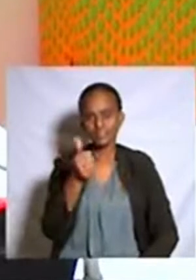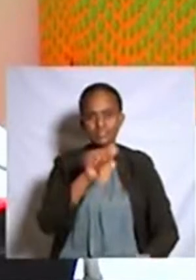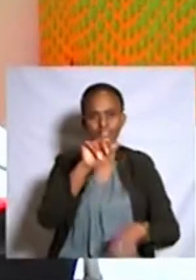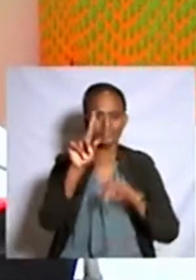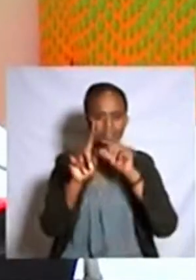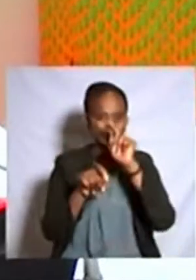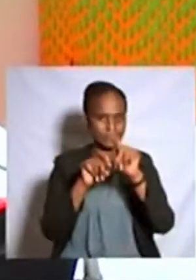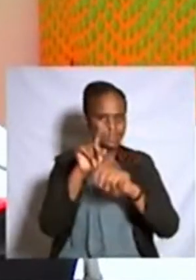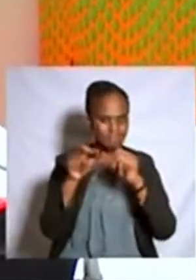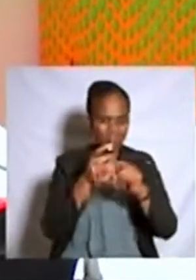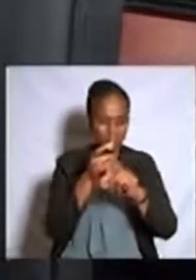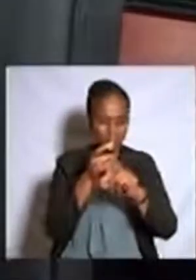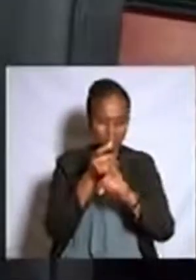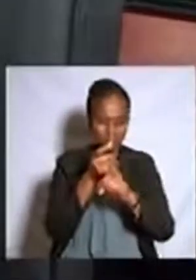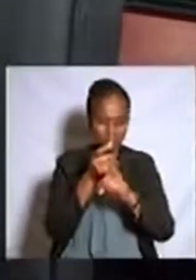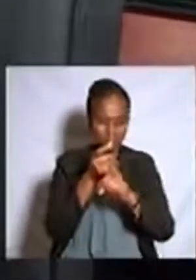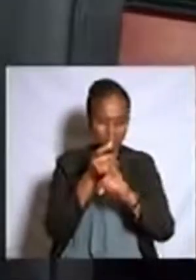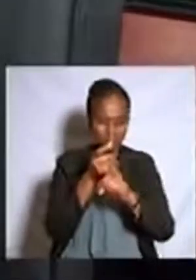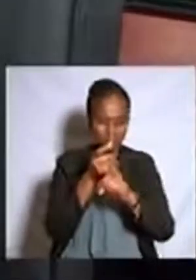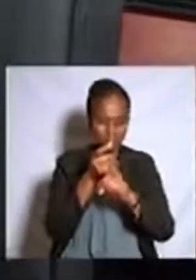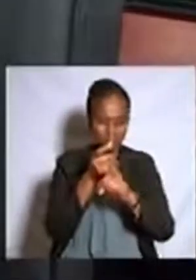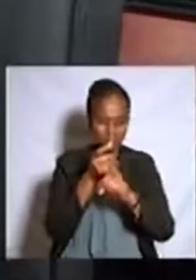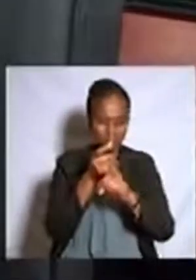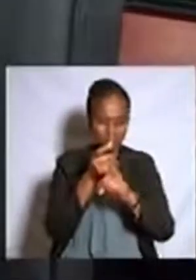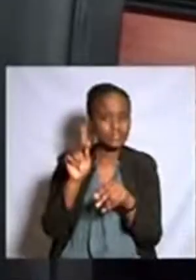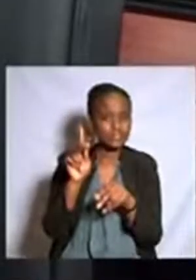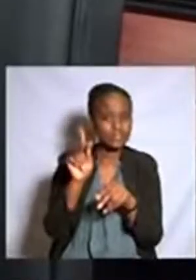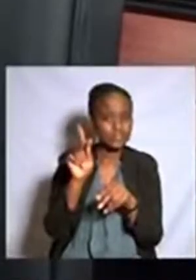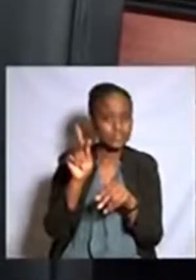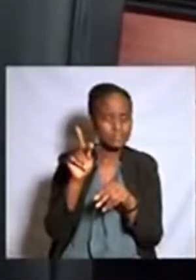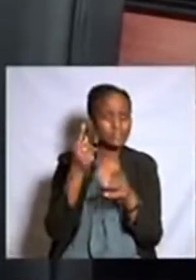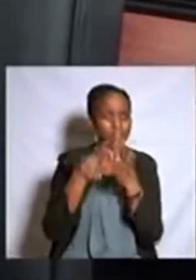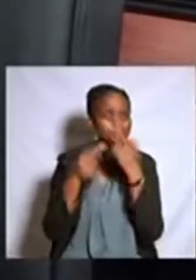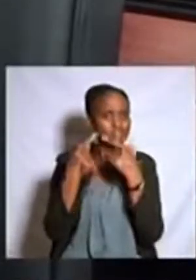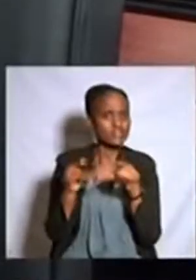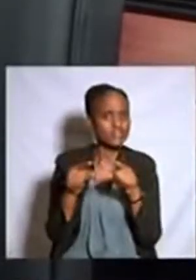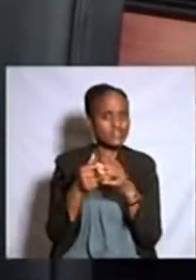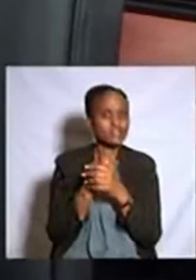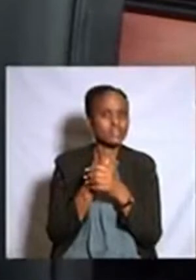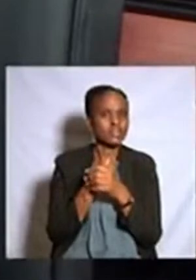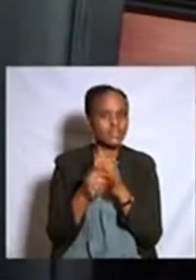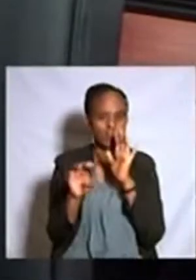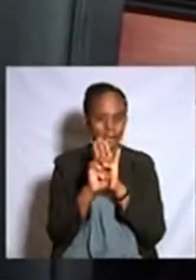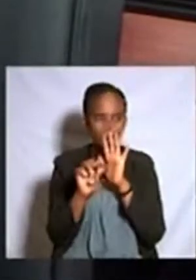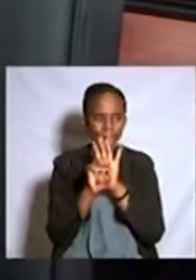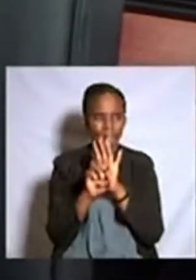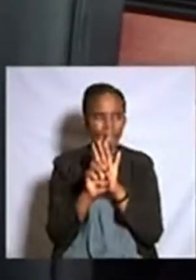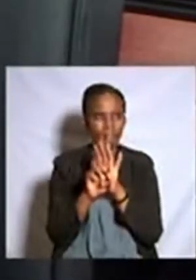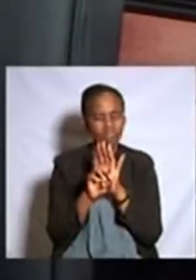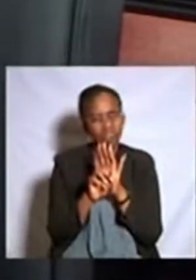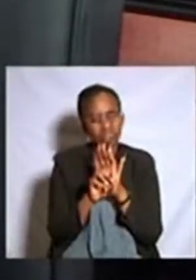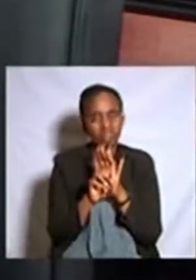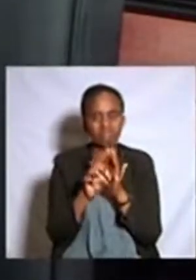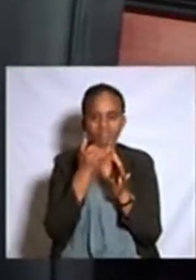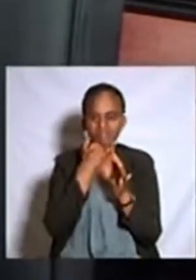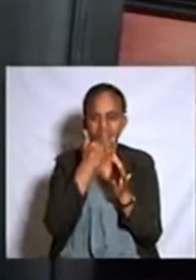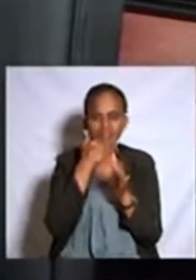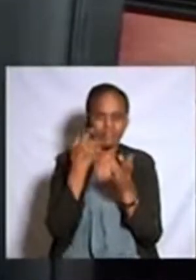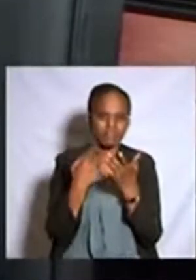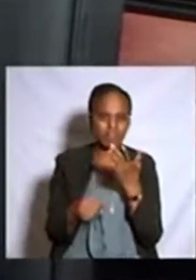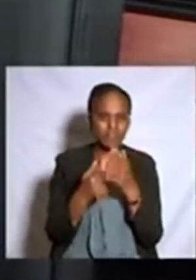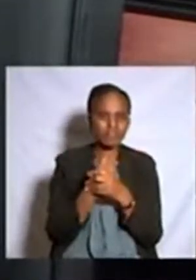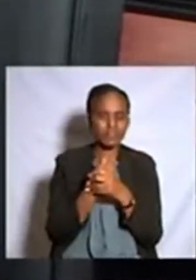raised by Honorable Kampiongo was what happened, and for instance, what led to this